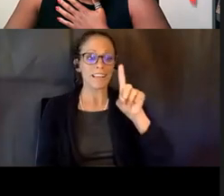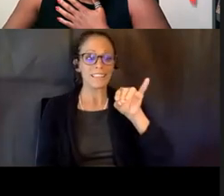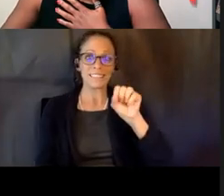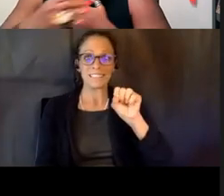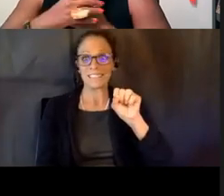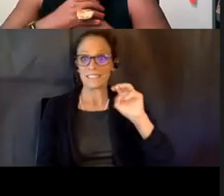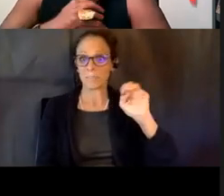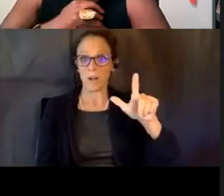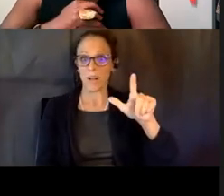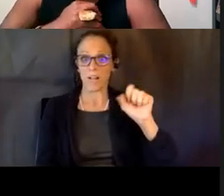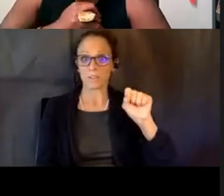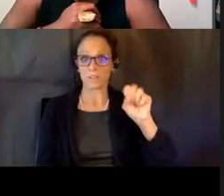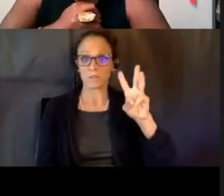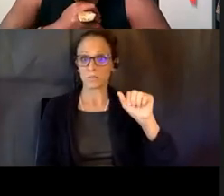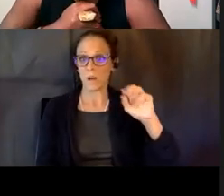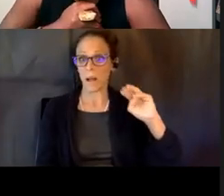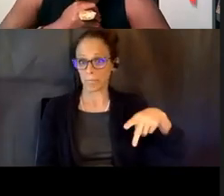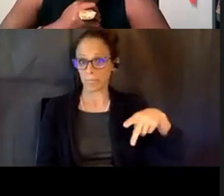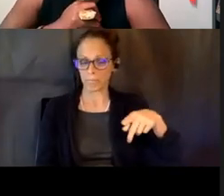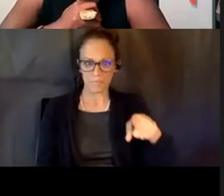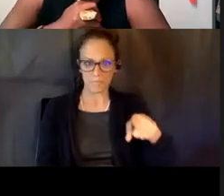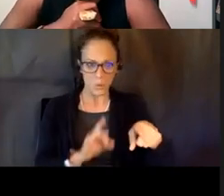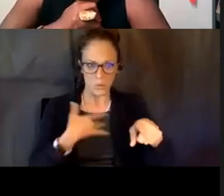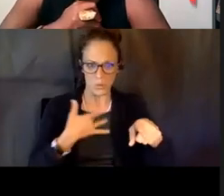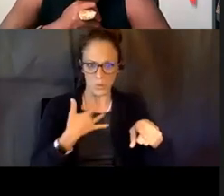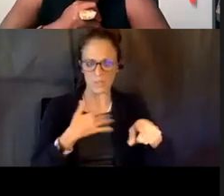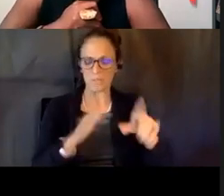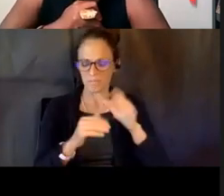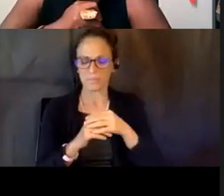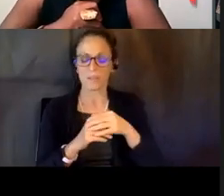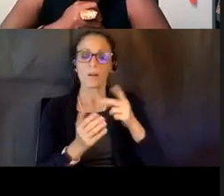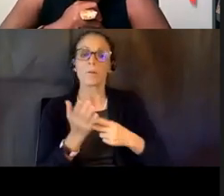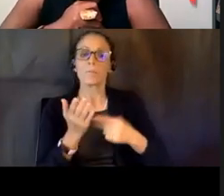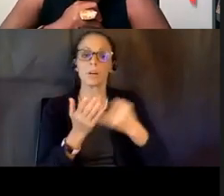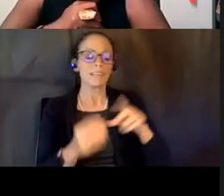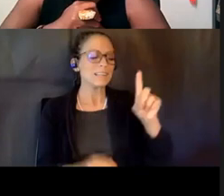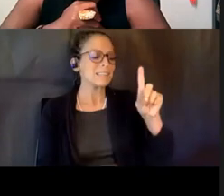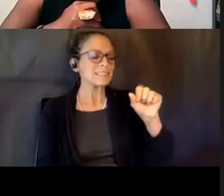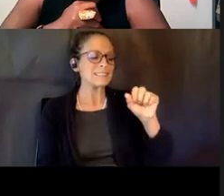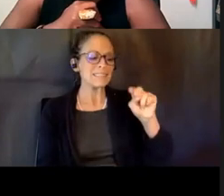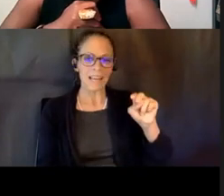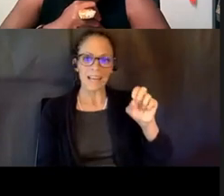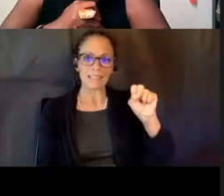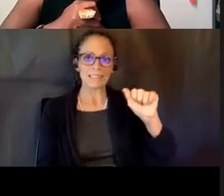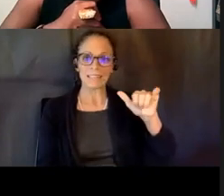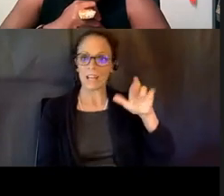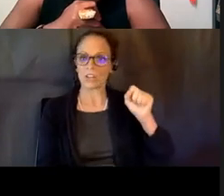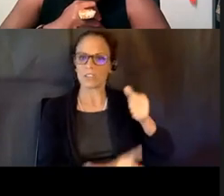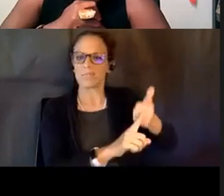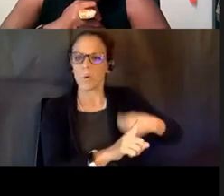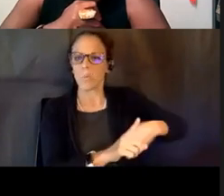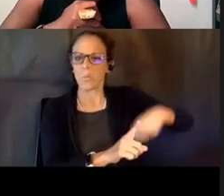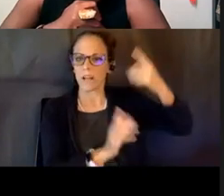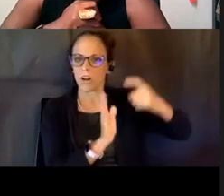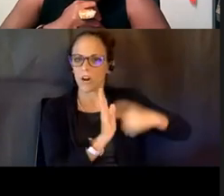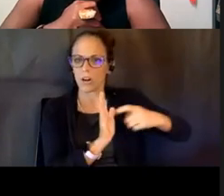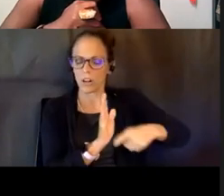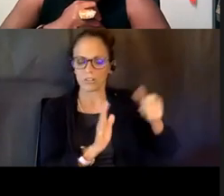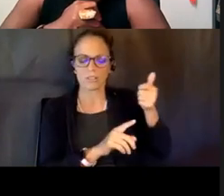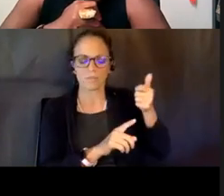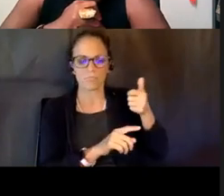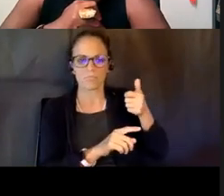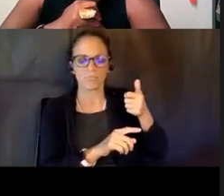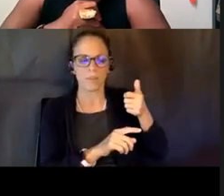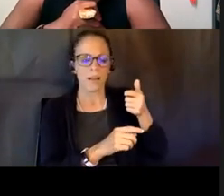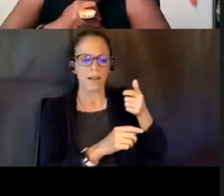excellent. So the Great Dismal Swamp, the project was Dan Sayers, who's a white archaeologist, as I know, I met him as a grad student, and he, you know, the